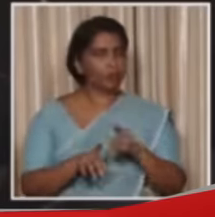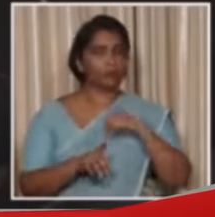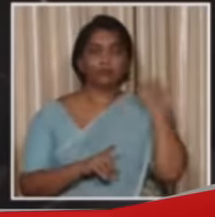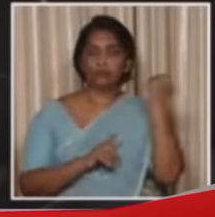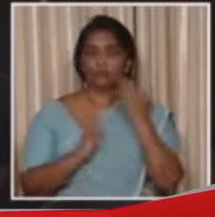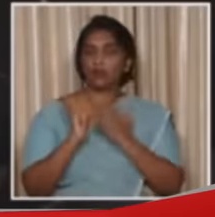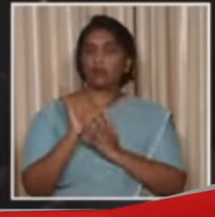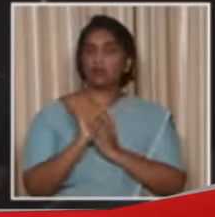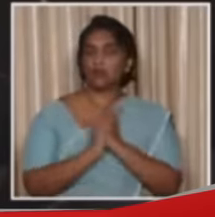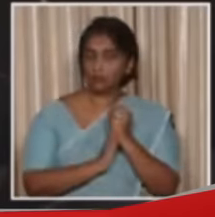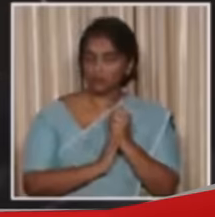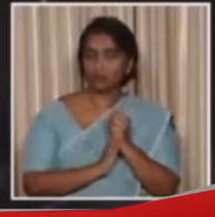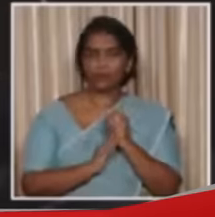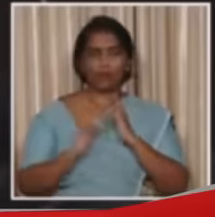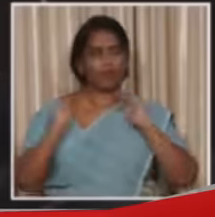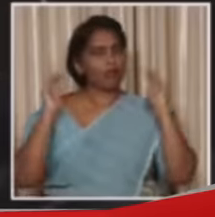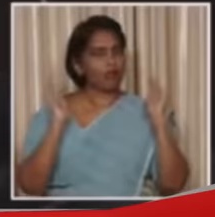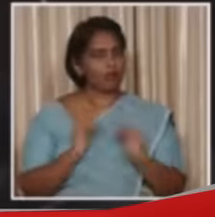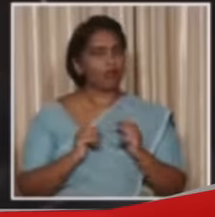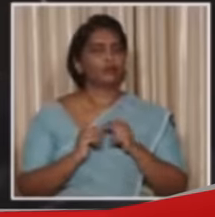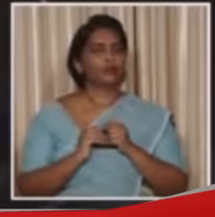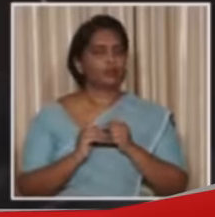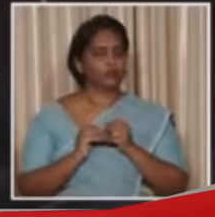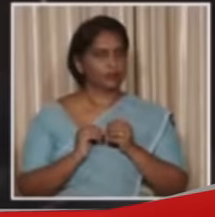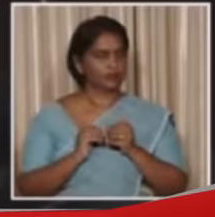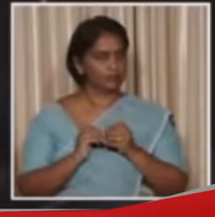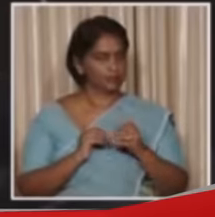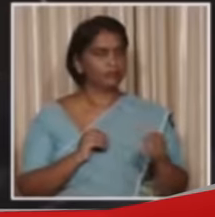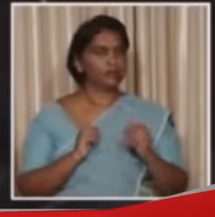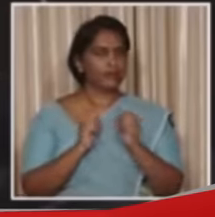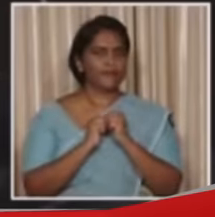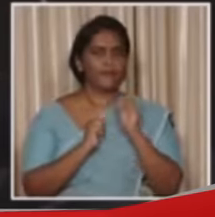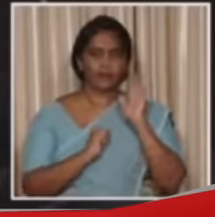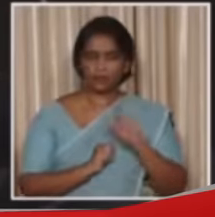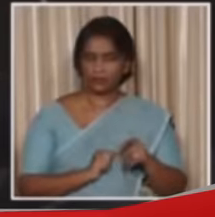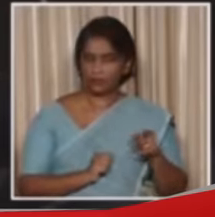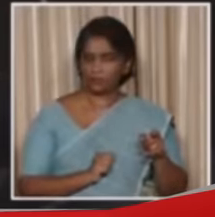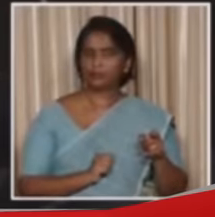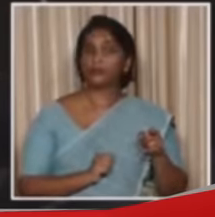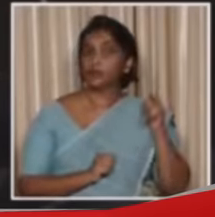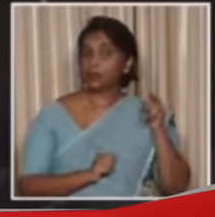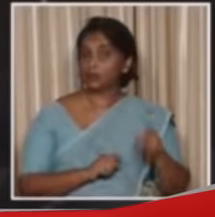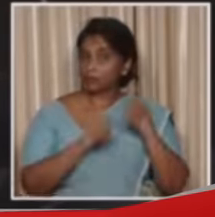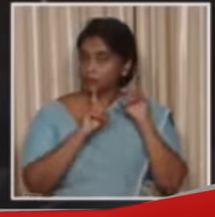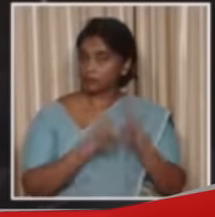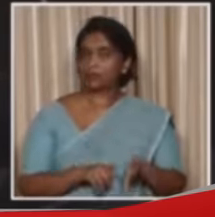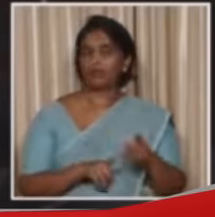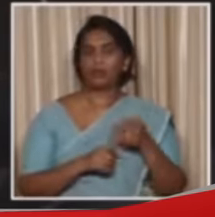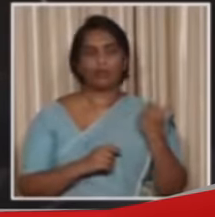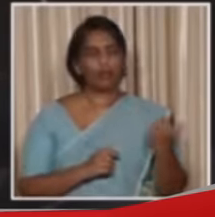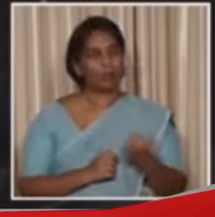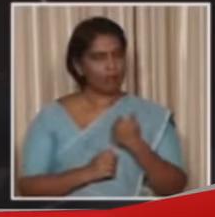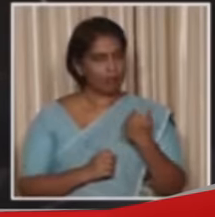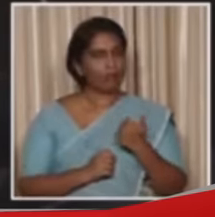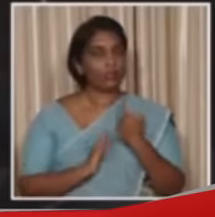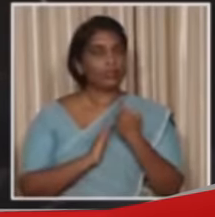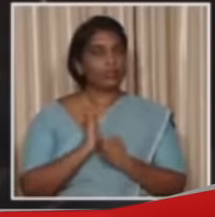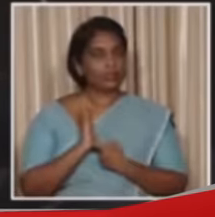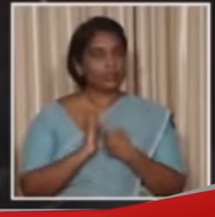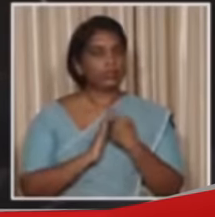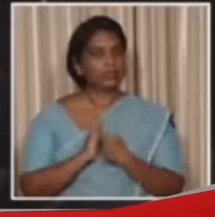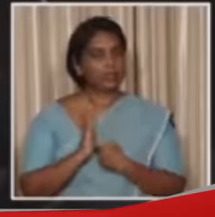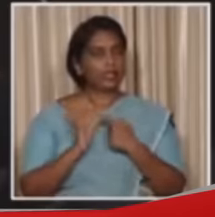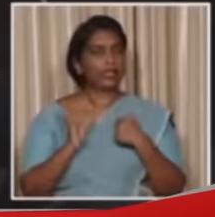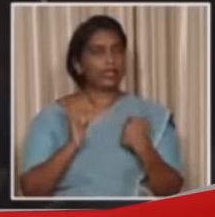being proposed, underlying these new laws, is an attempt to suppress the freedom of expression and to suppress